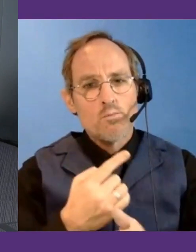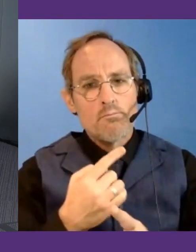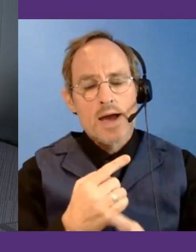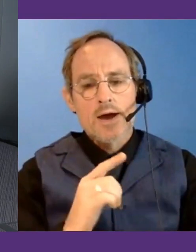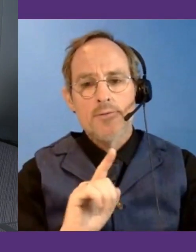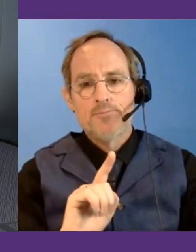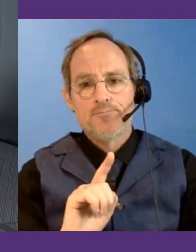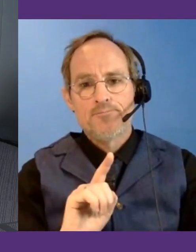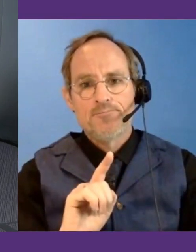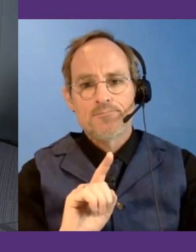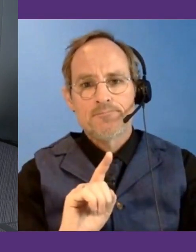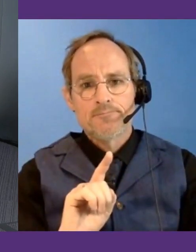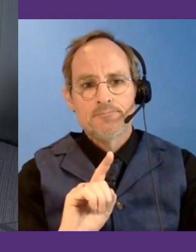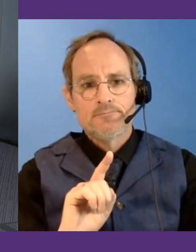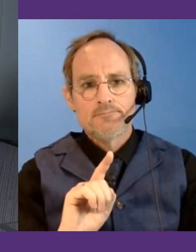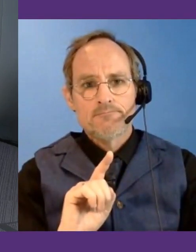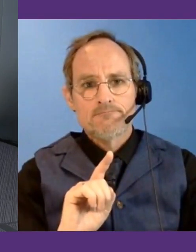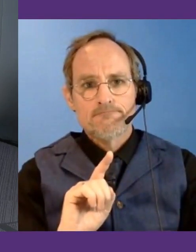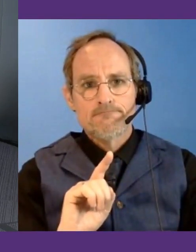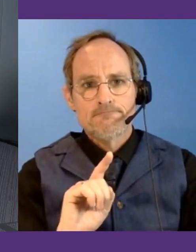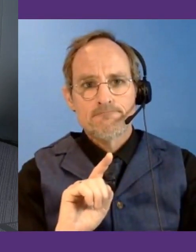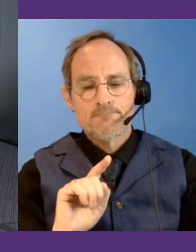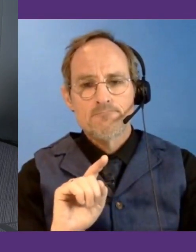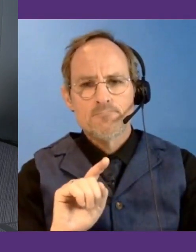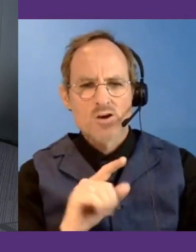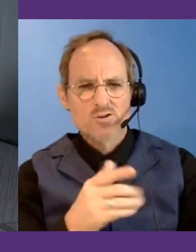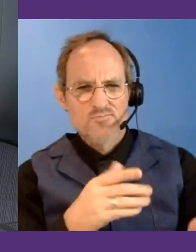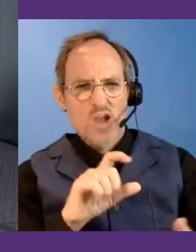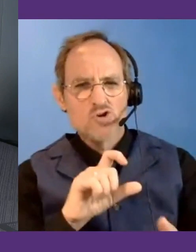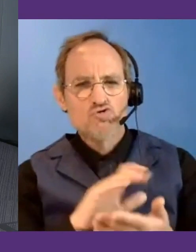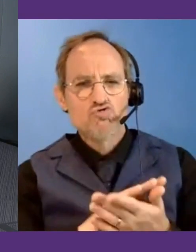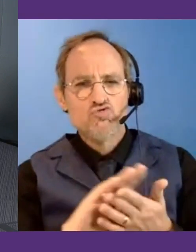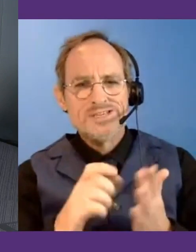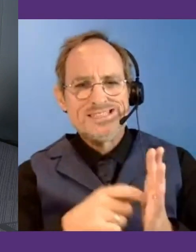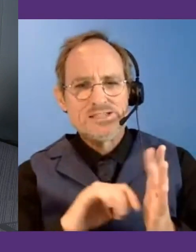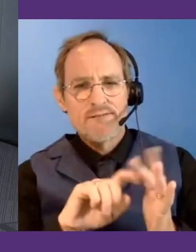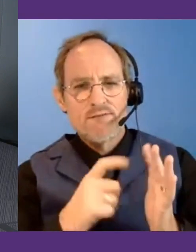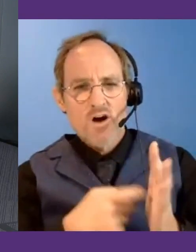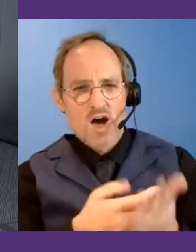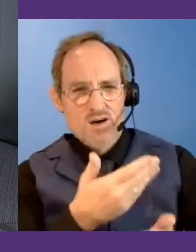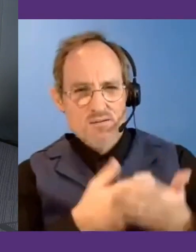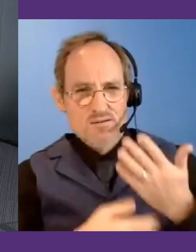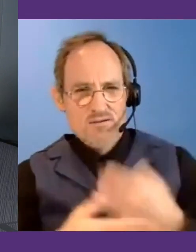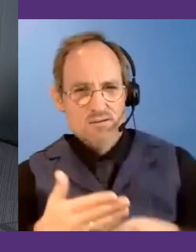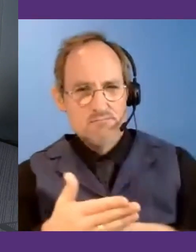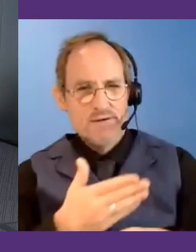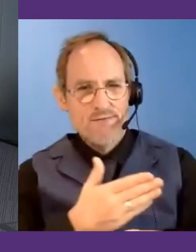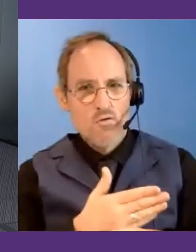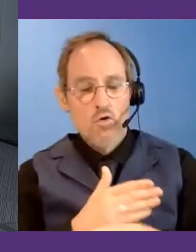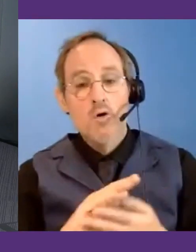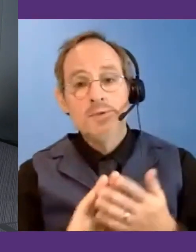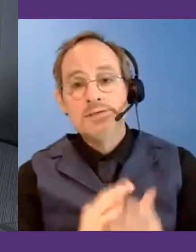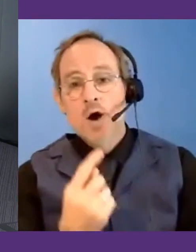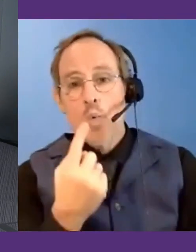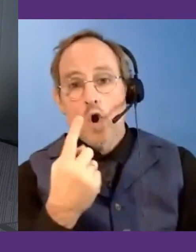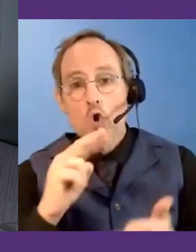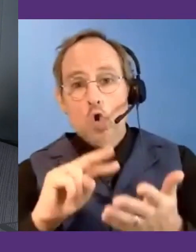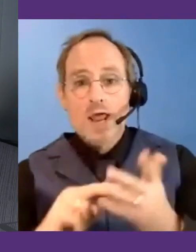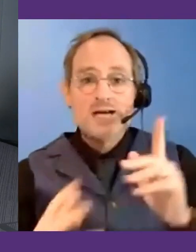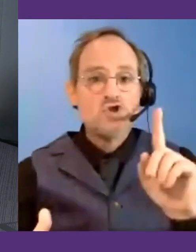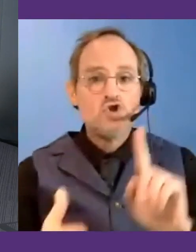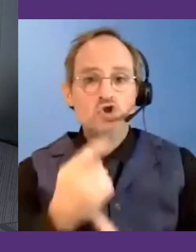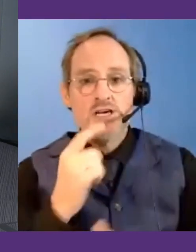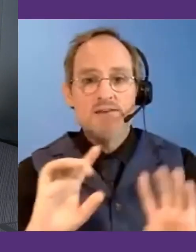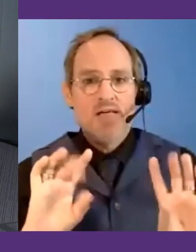one organisation can achieve this by themselves. And our community is just amazing how it